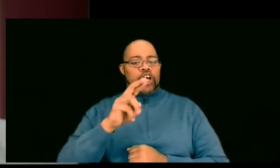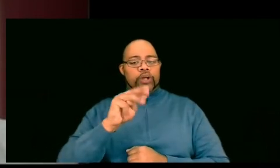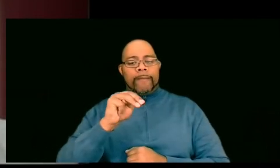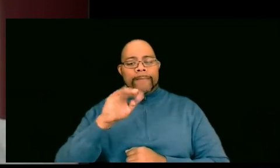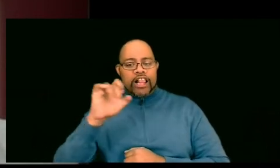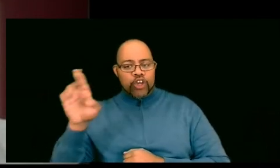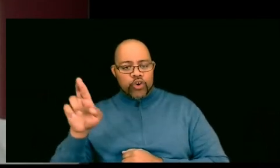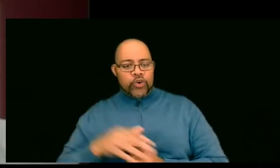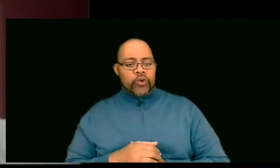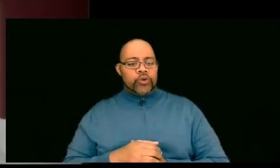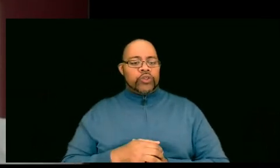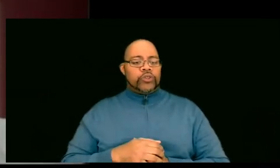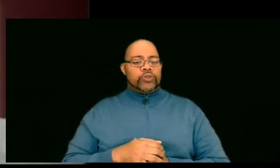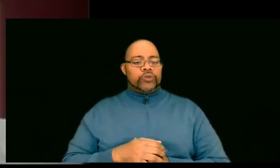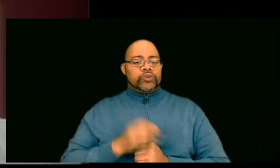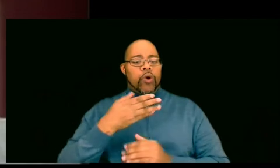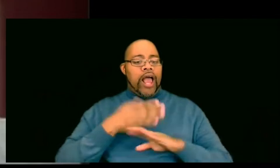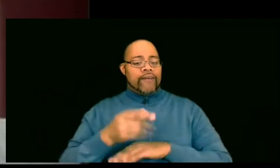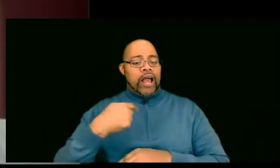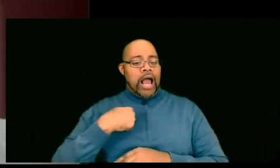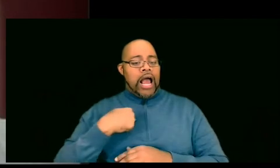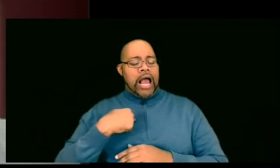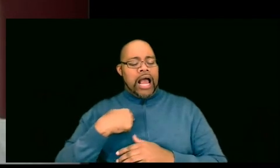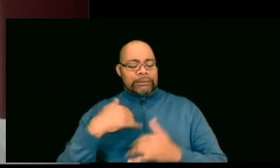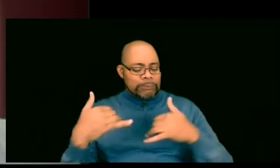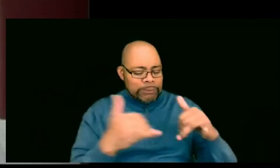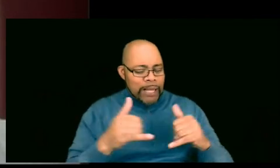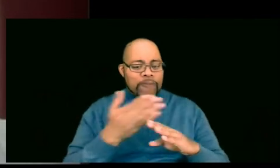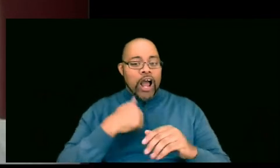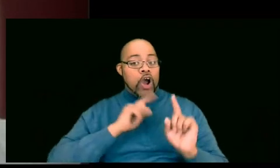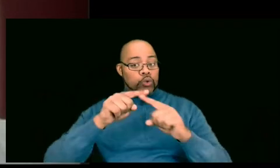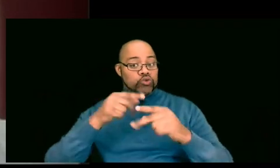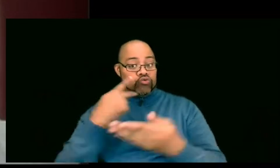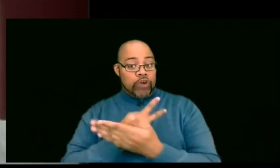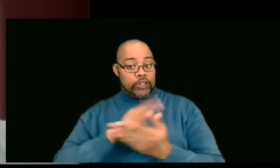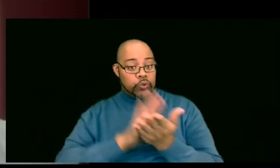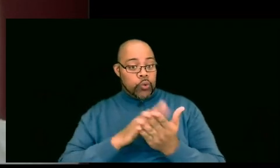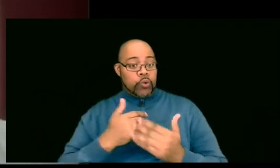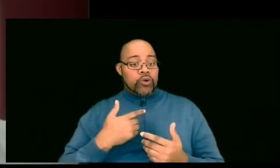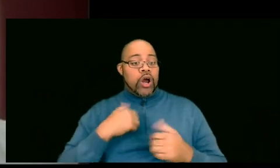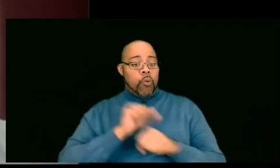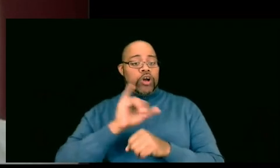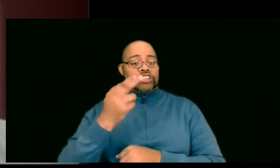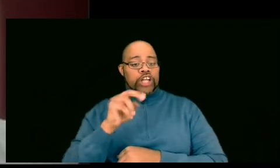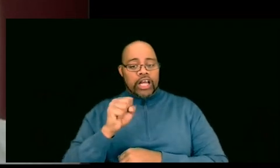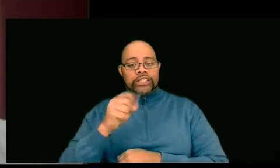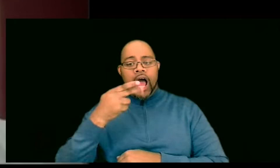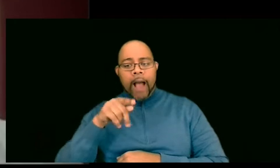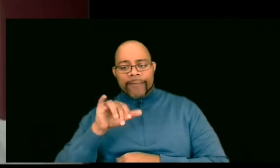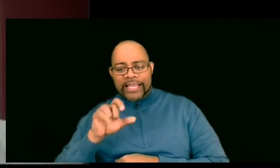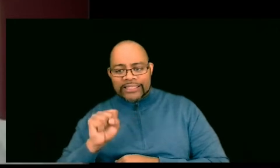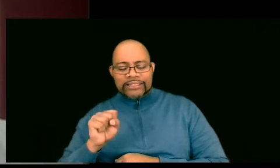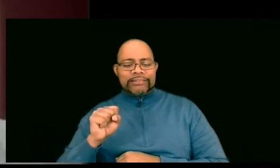Rudolph Miller. And so after I toyed with where I was going to go to grad school, I was looking at Johns